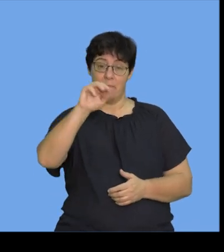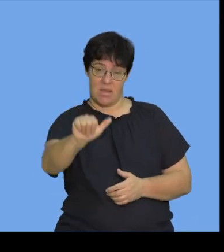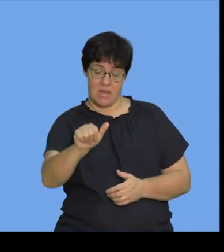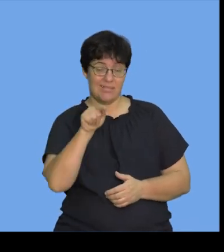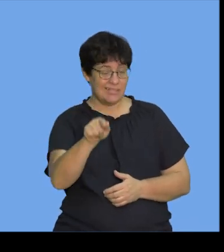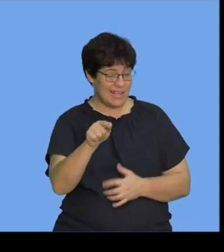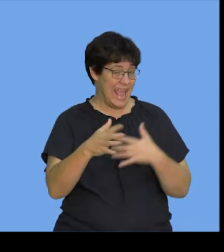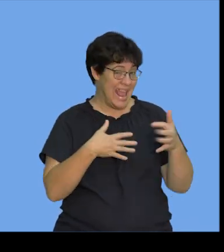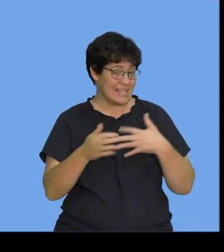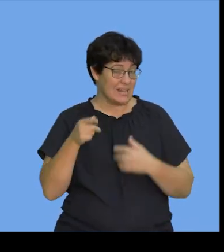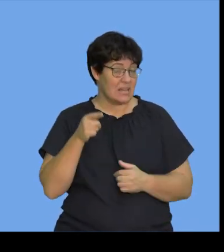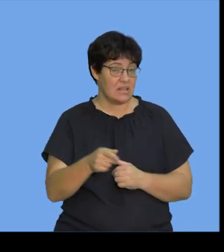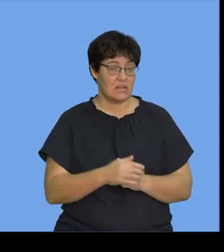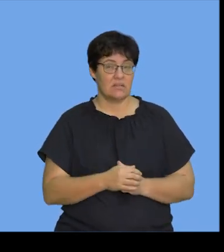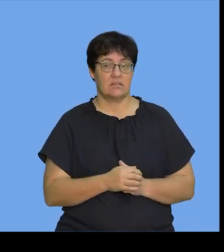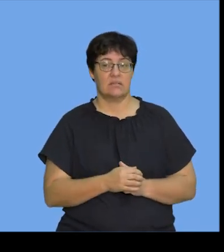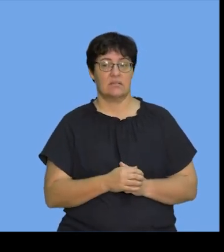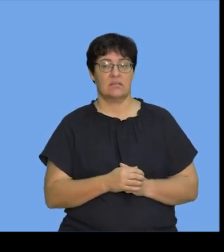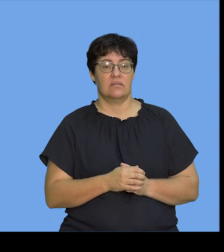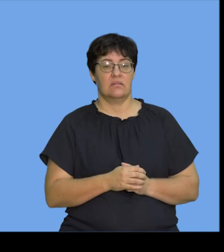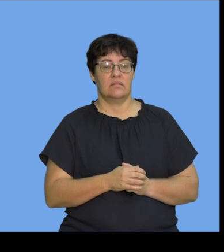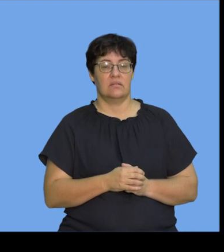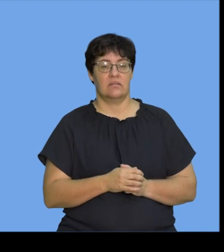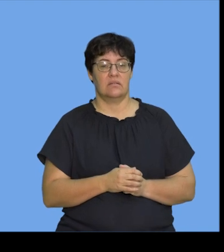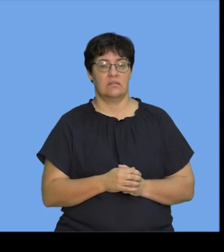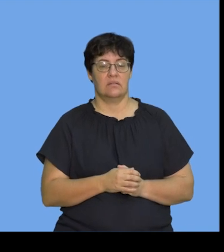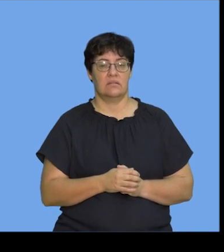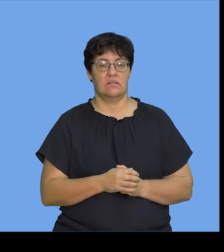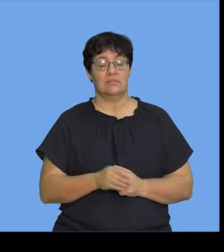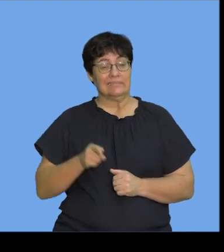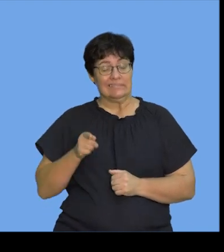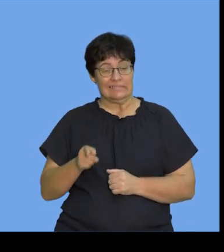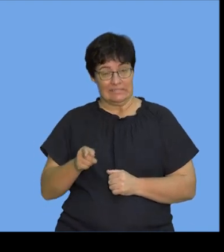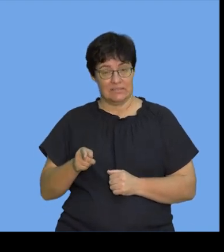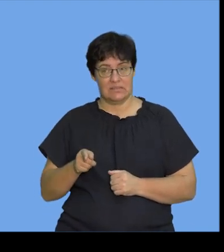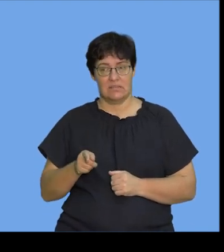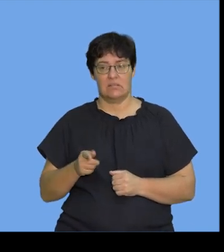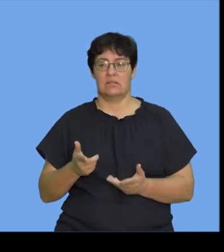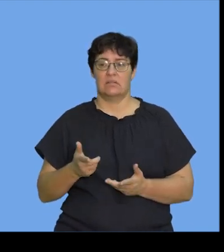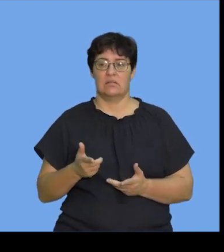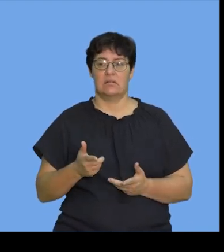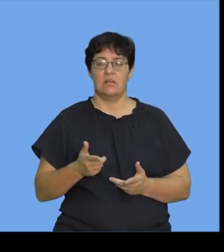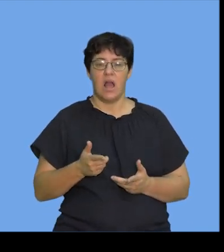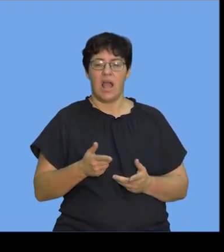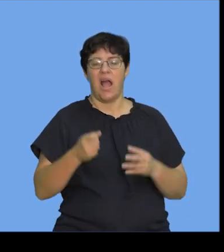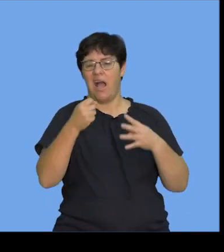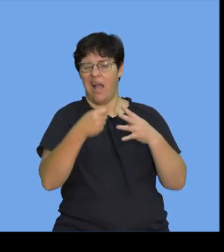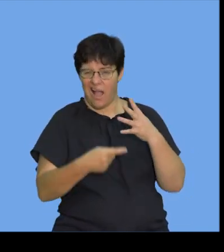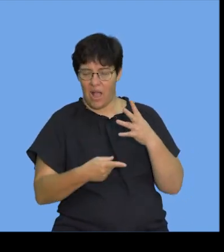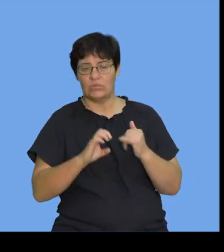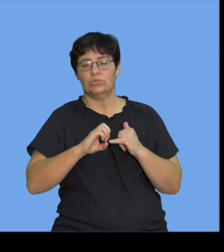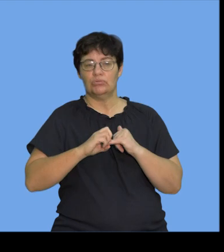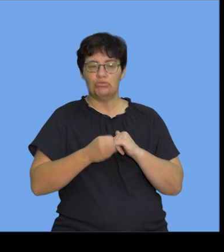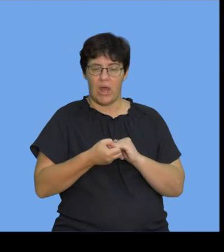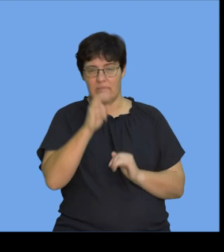dealing with sigma notation, these are just pointers that you need to try and look